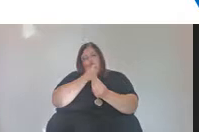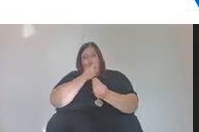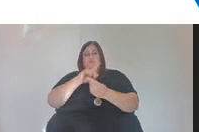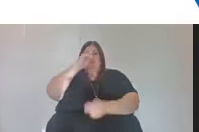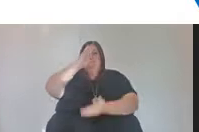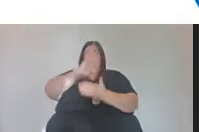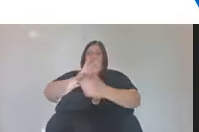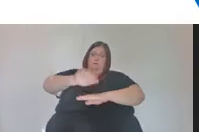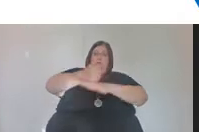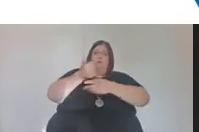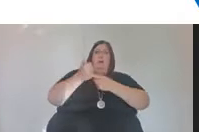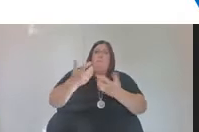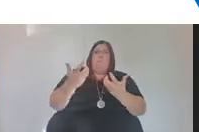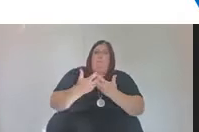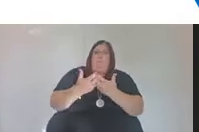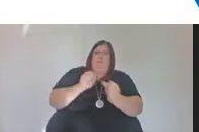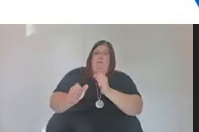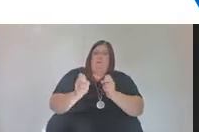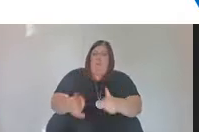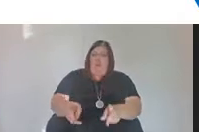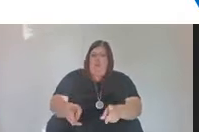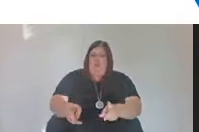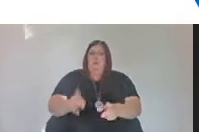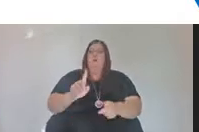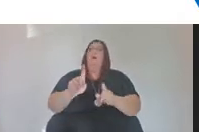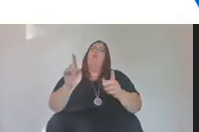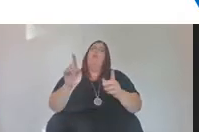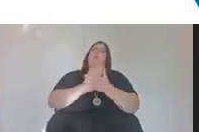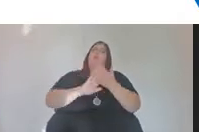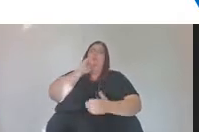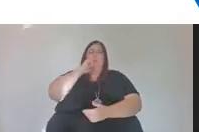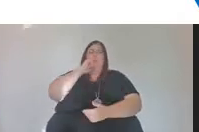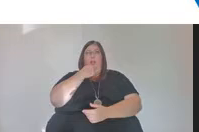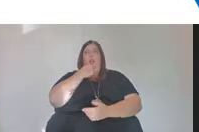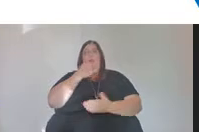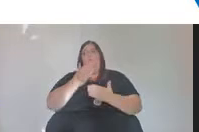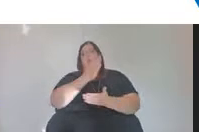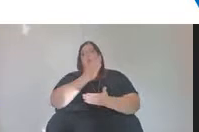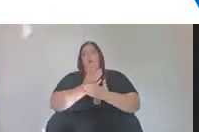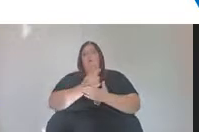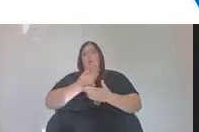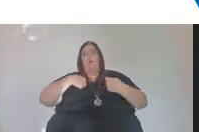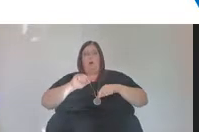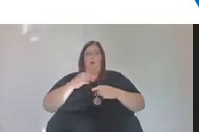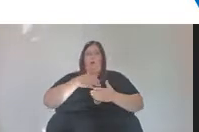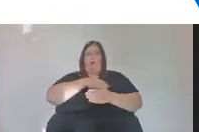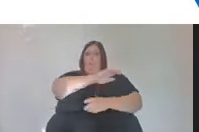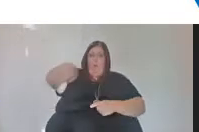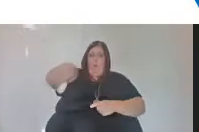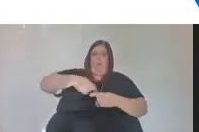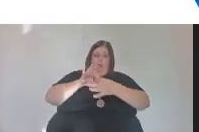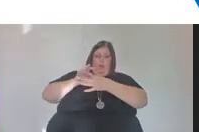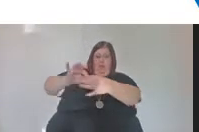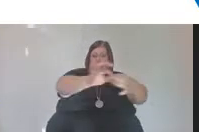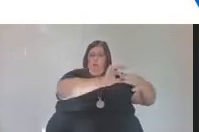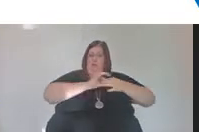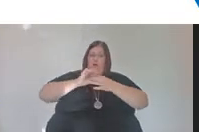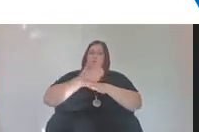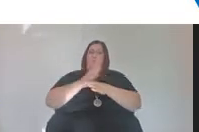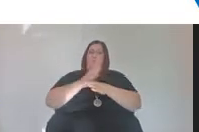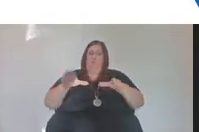another and make sure that we are all playing as part of the same team, and that